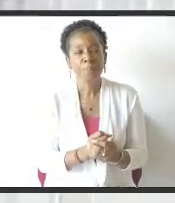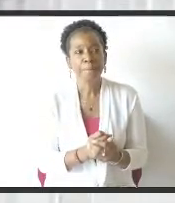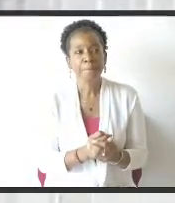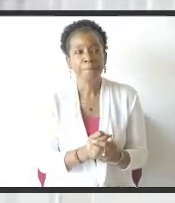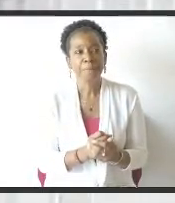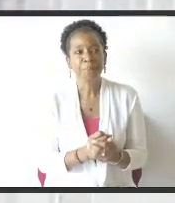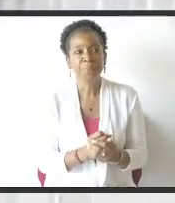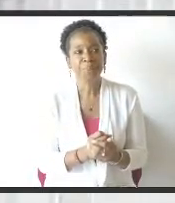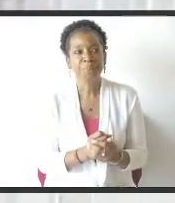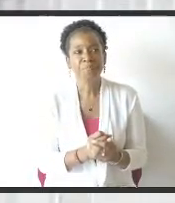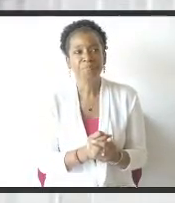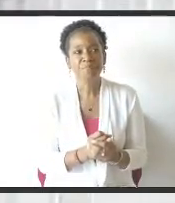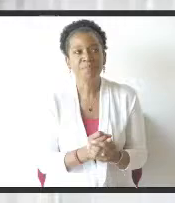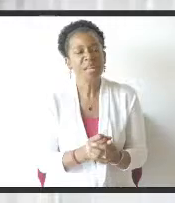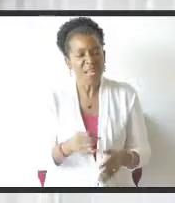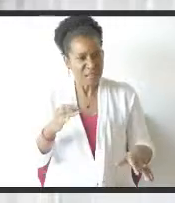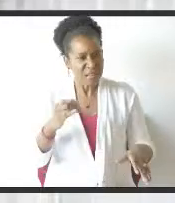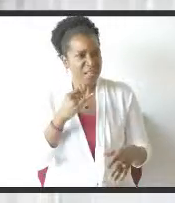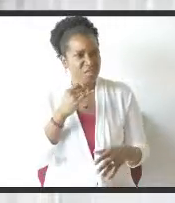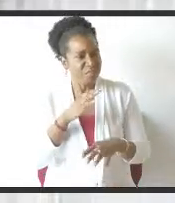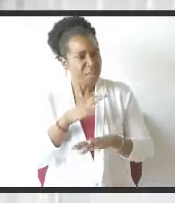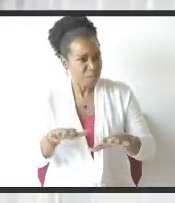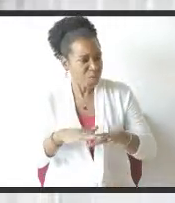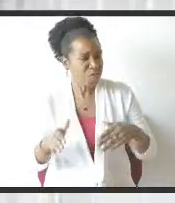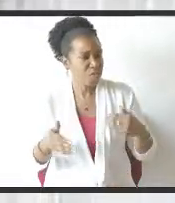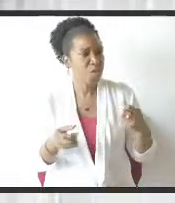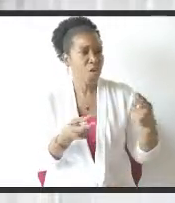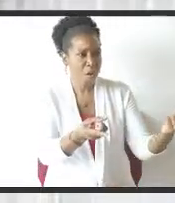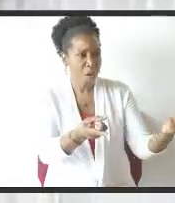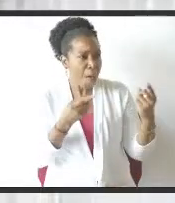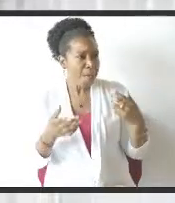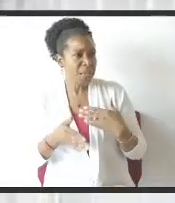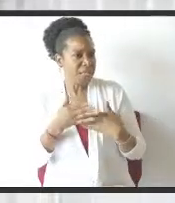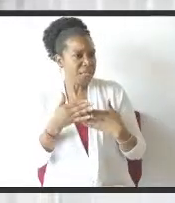but something that requires